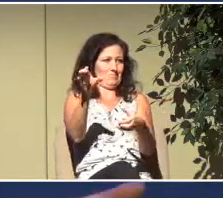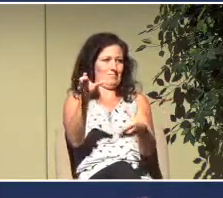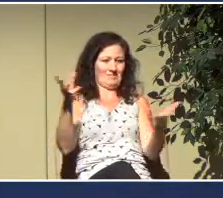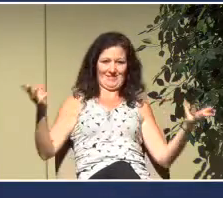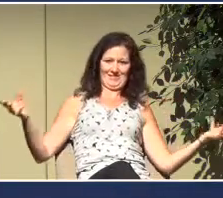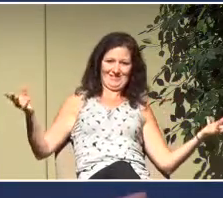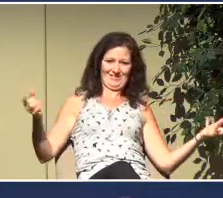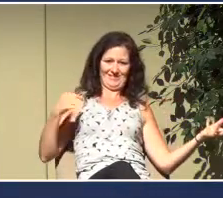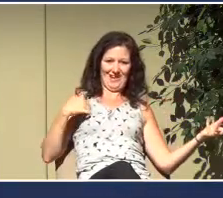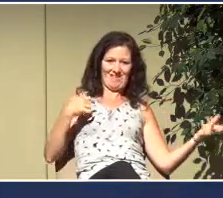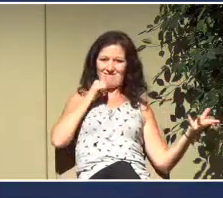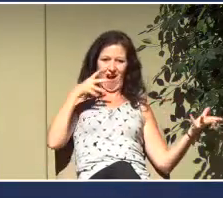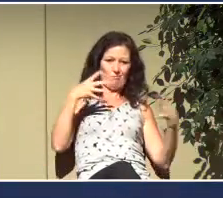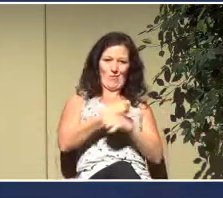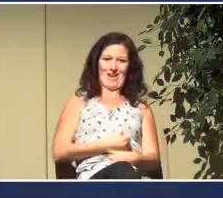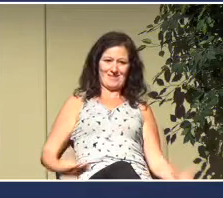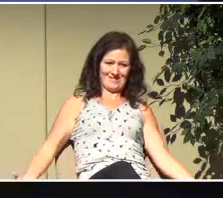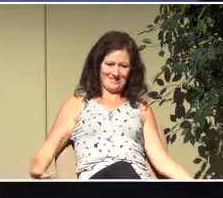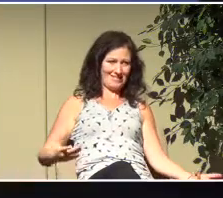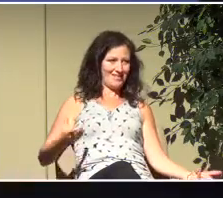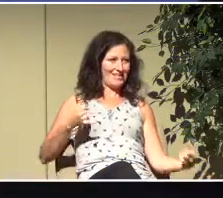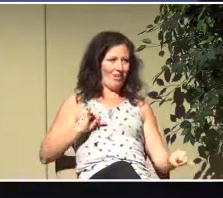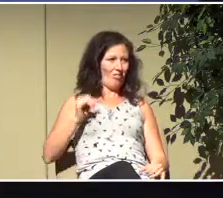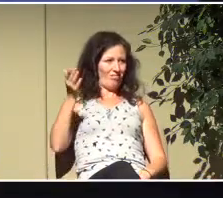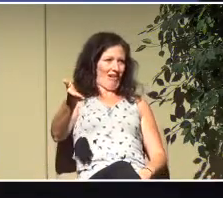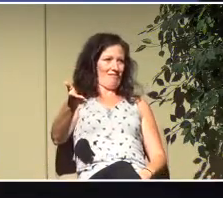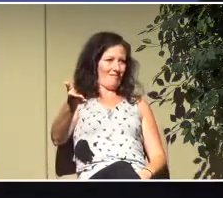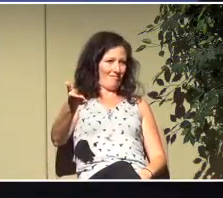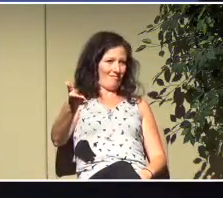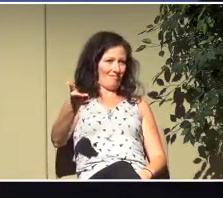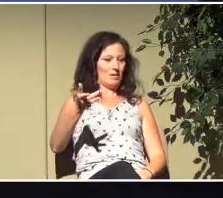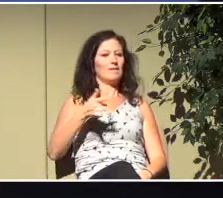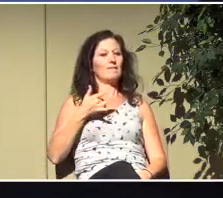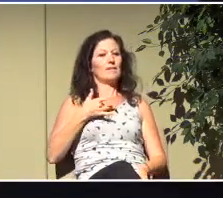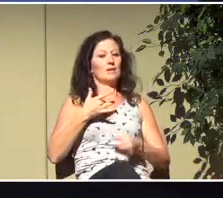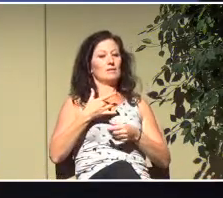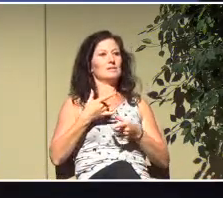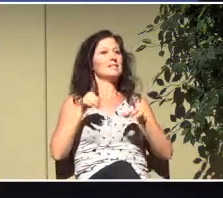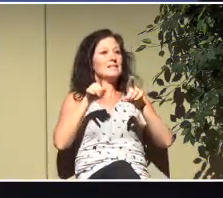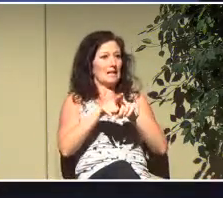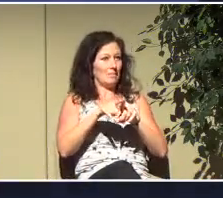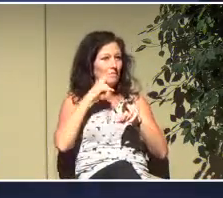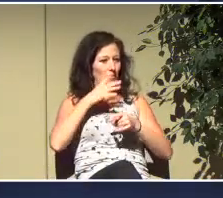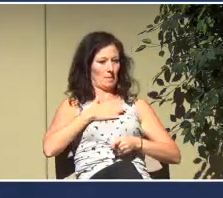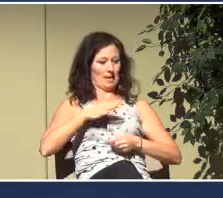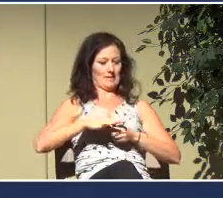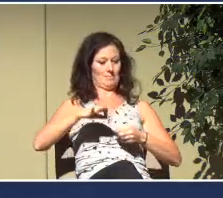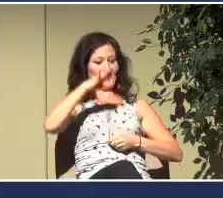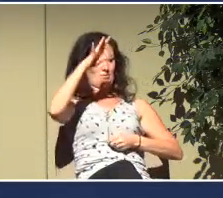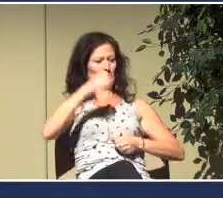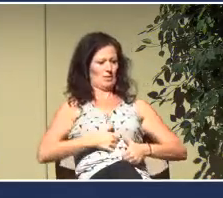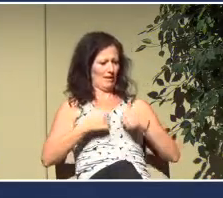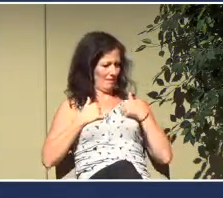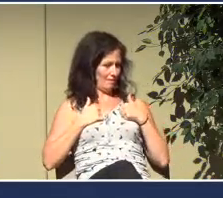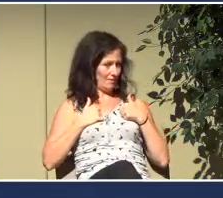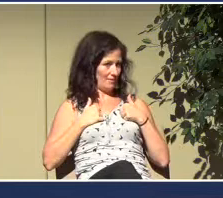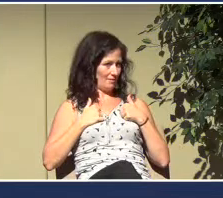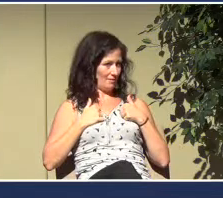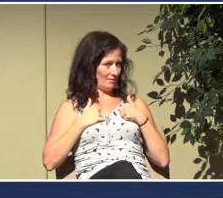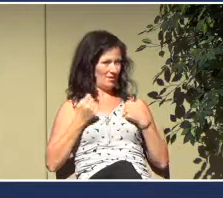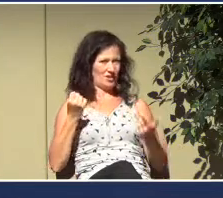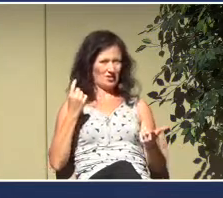Not getting anywhere. Right? And that's how I felt spiritually speaking. Does that sink in? Does that kind of make